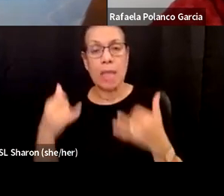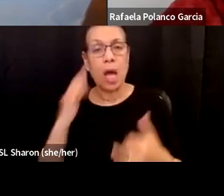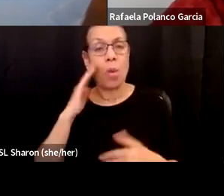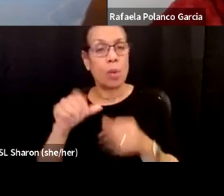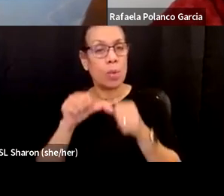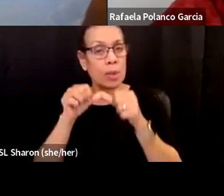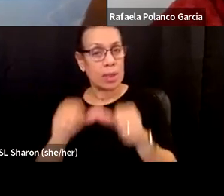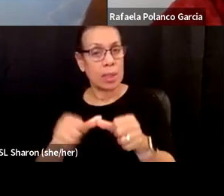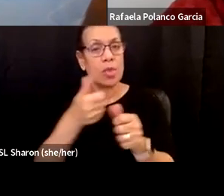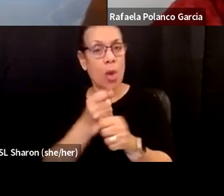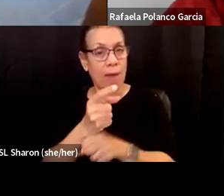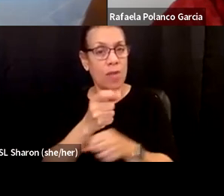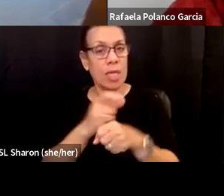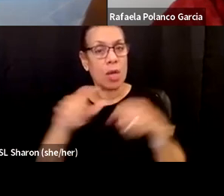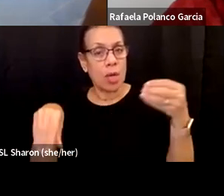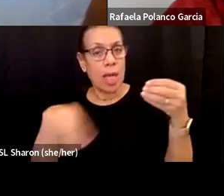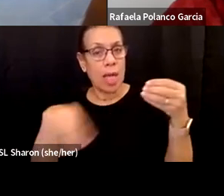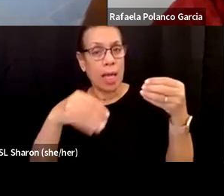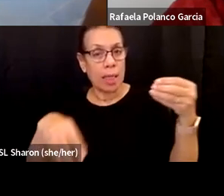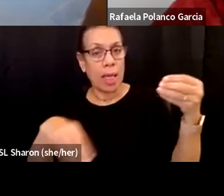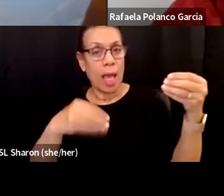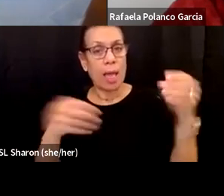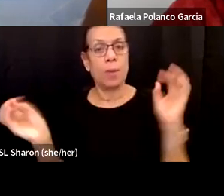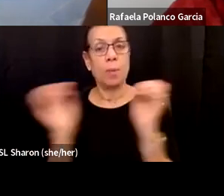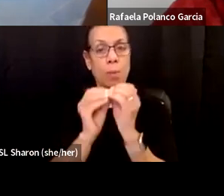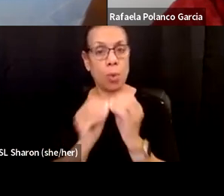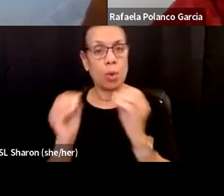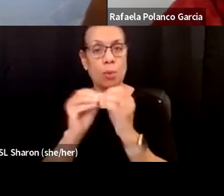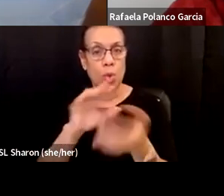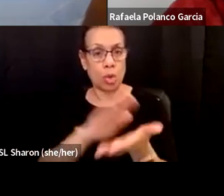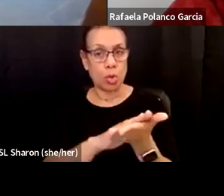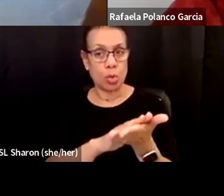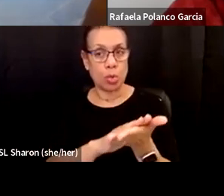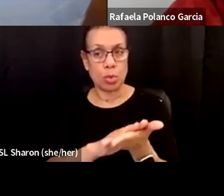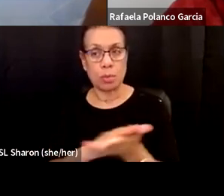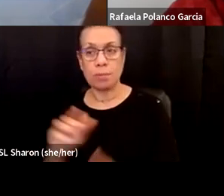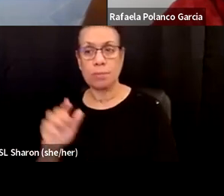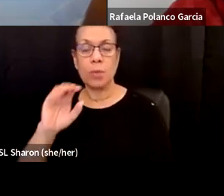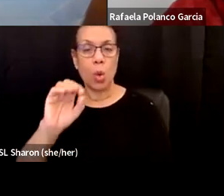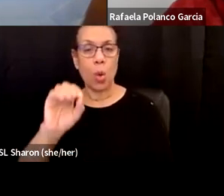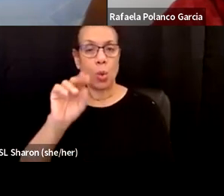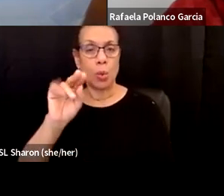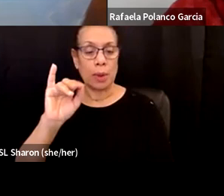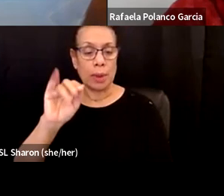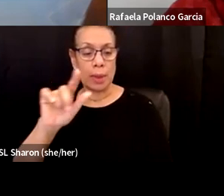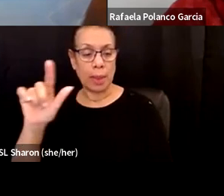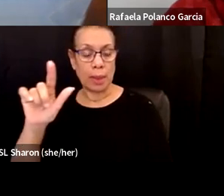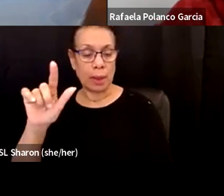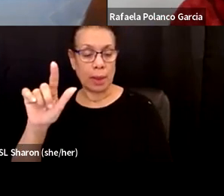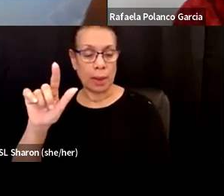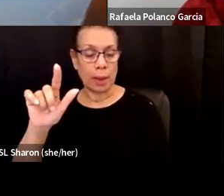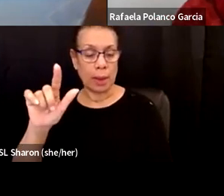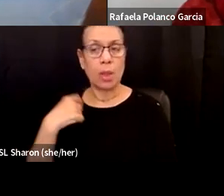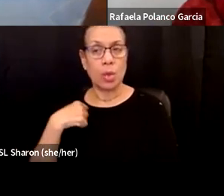uh each each year and add more schools okay but do you see hub schools becoming a key